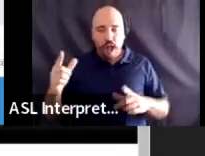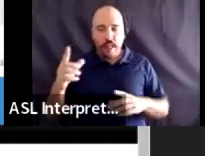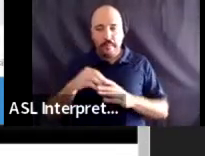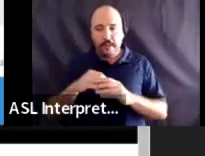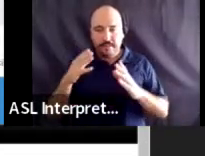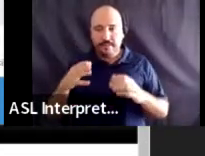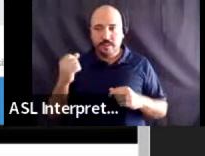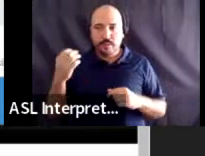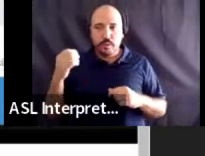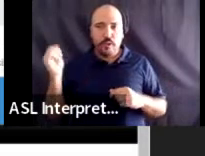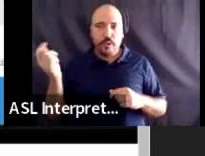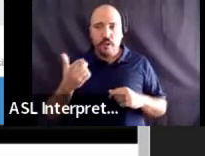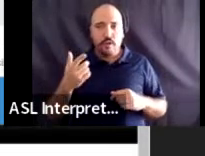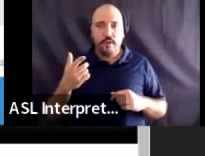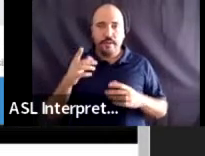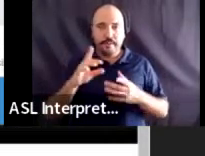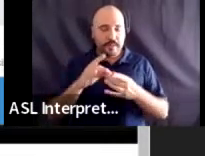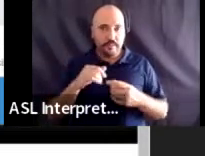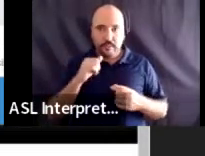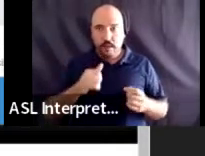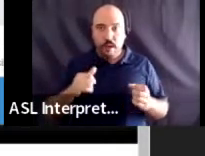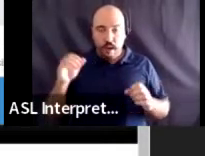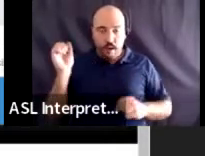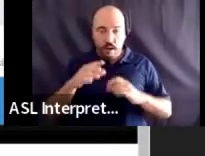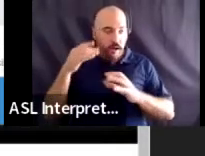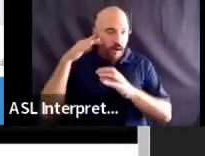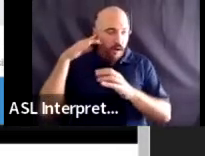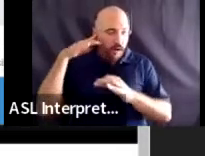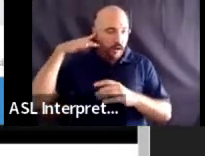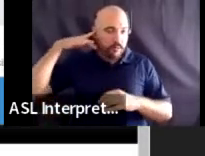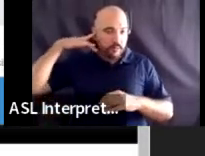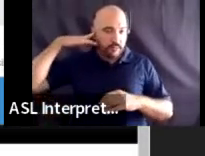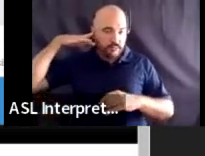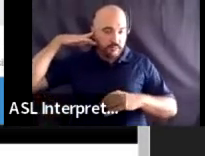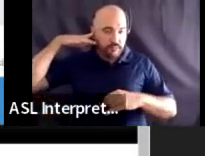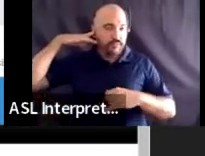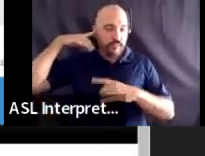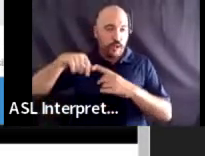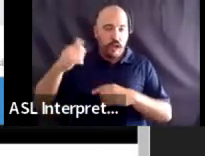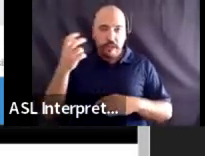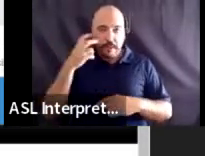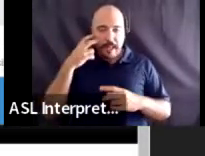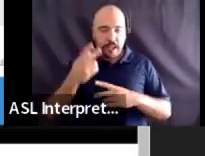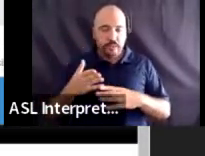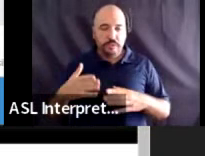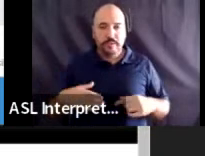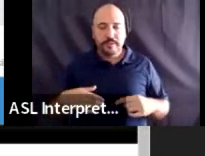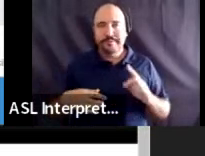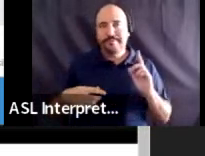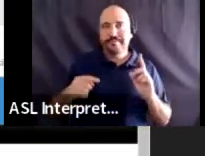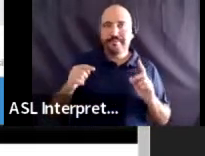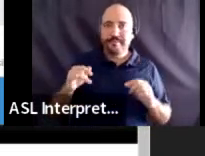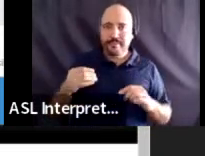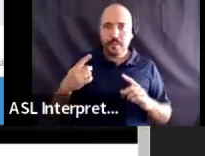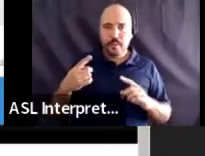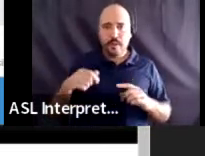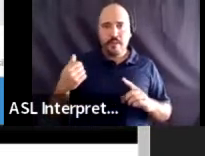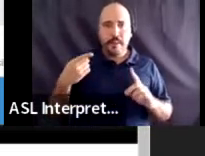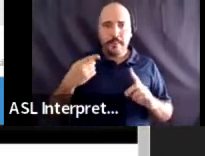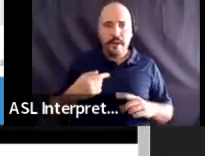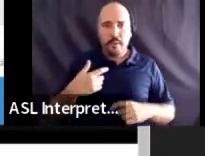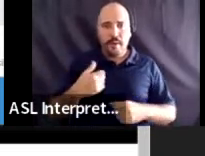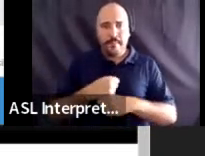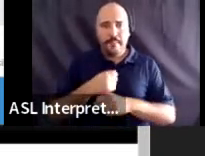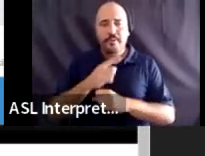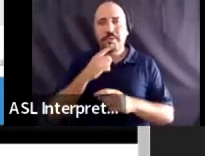that all these Right. messages wouldn't bombard other blind users who are just trying to listen One of to the other us. points, though, I wanted to make, if I